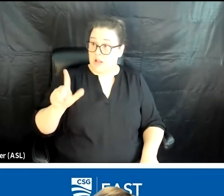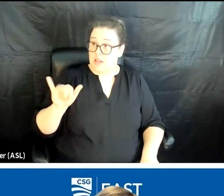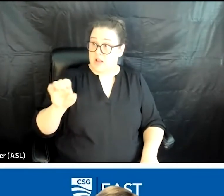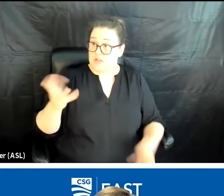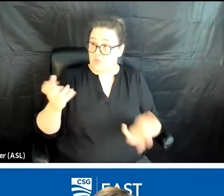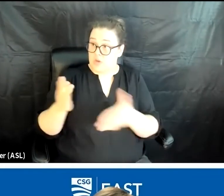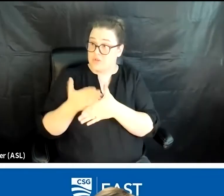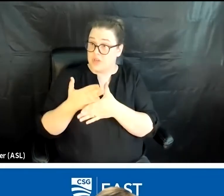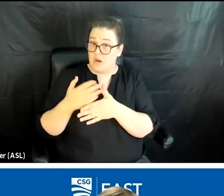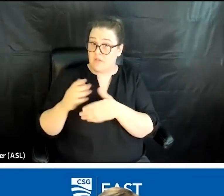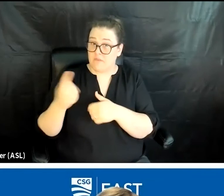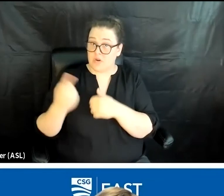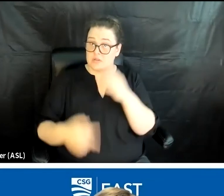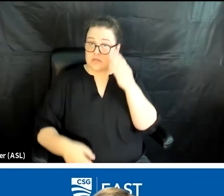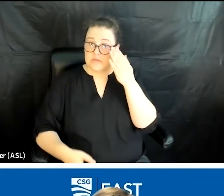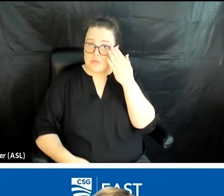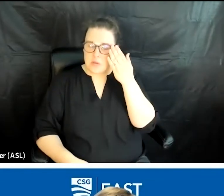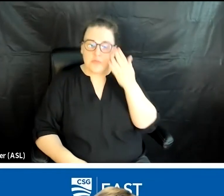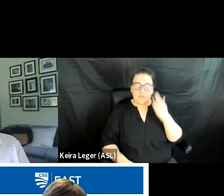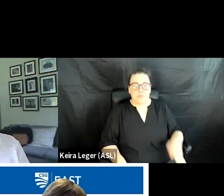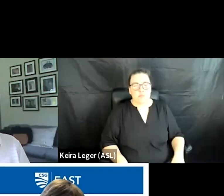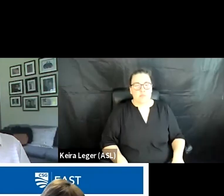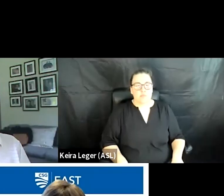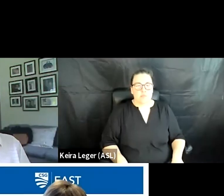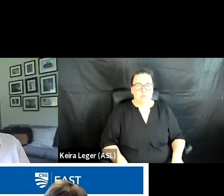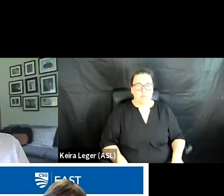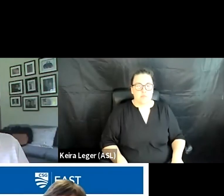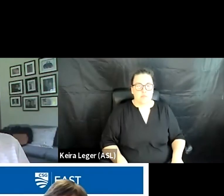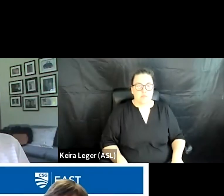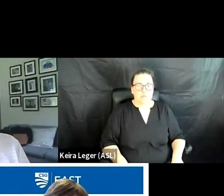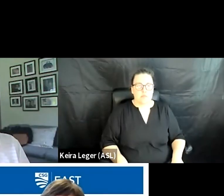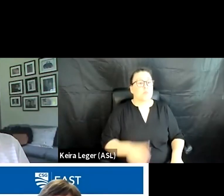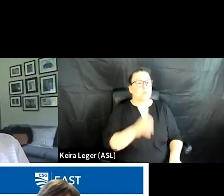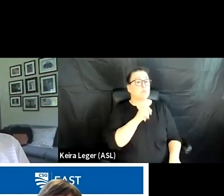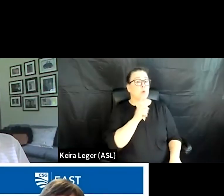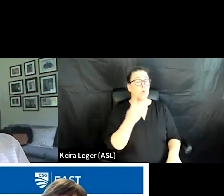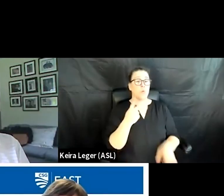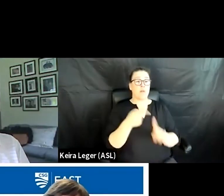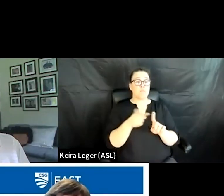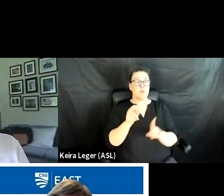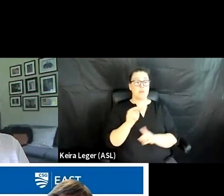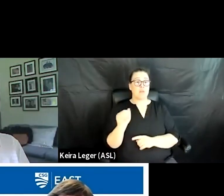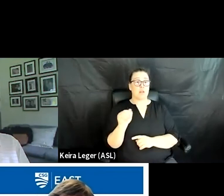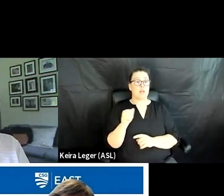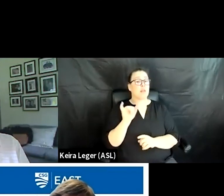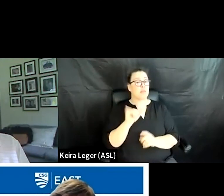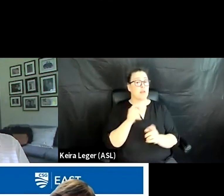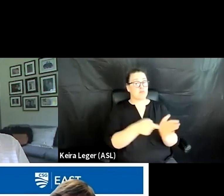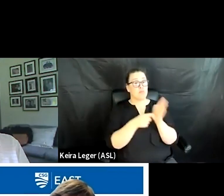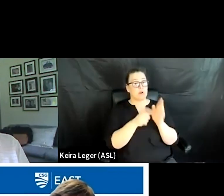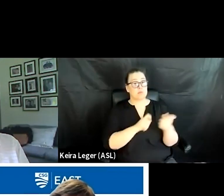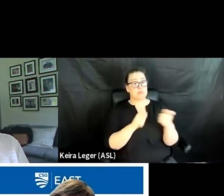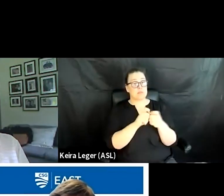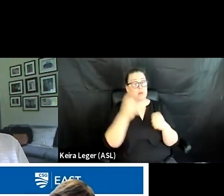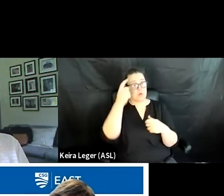you've identified in the chat? And then yeah, absolutely. One is from Nevada, and that requires certain mental health professionals to